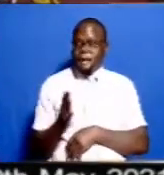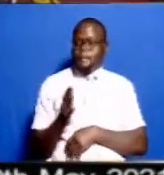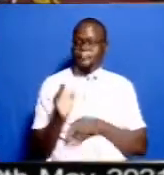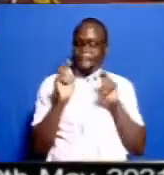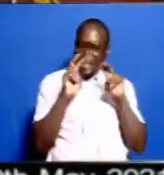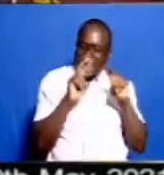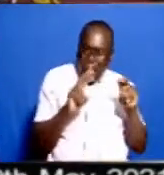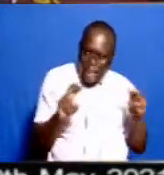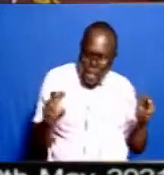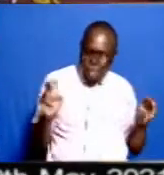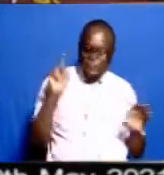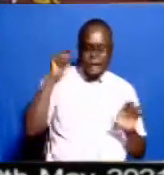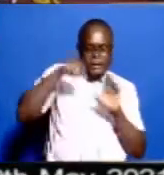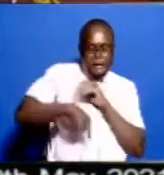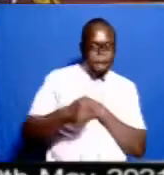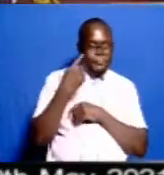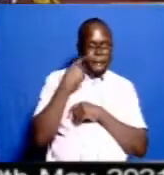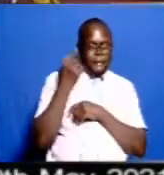the instrument,